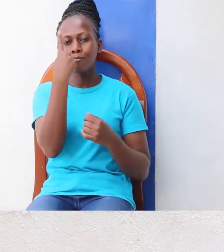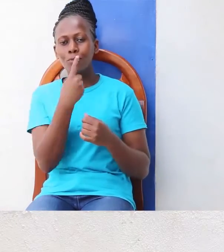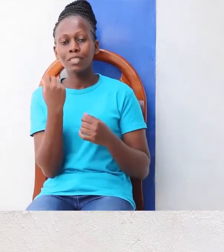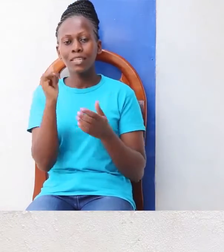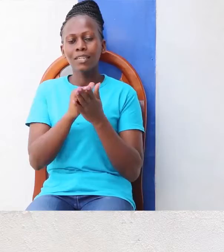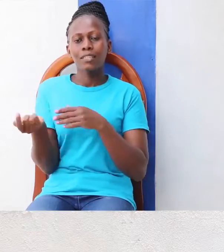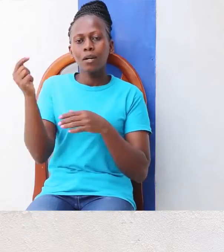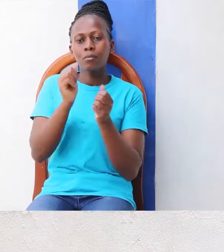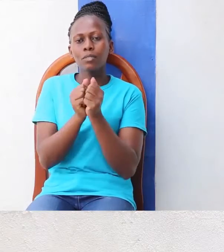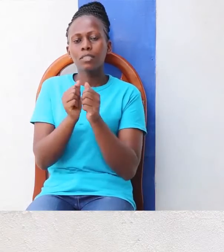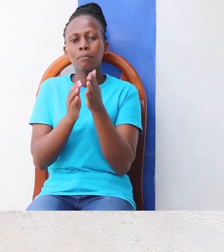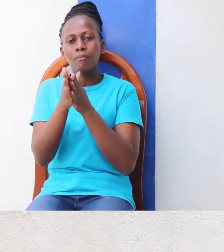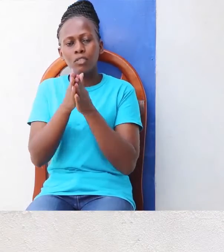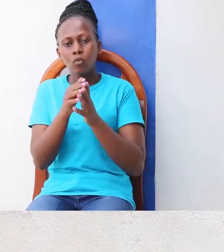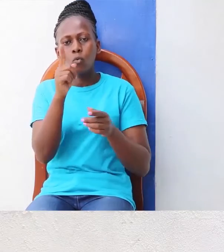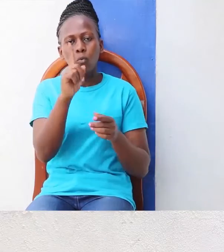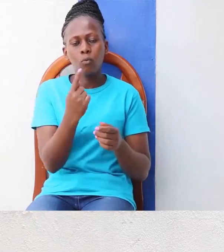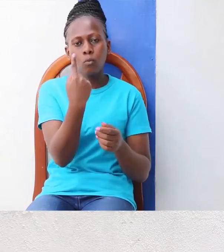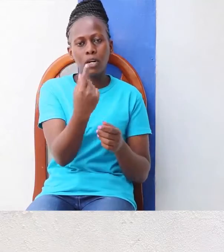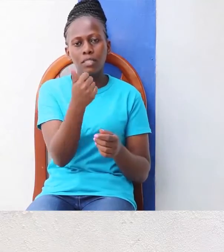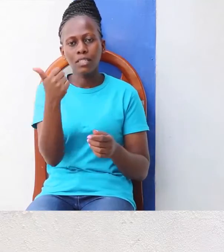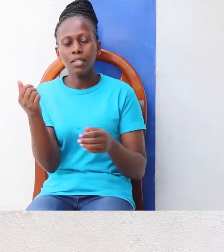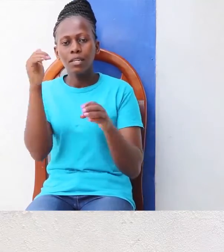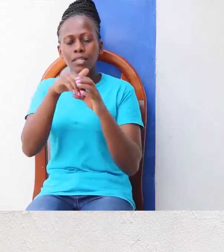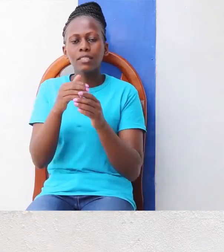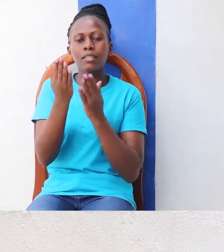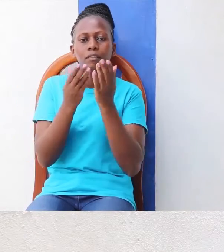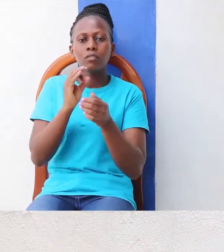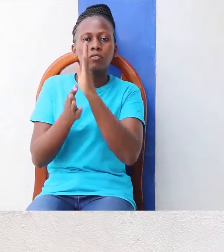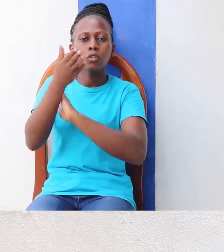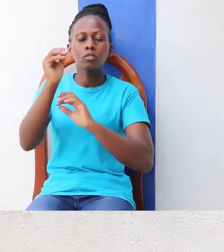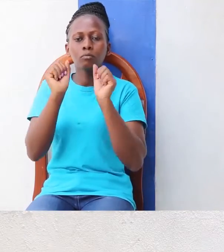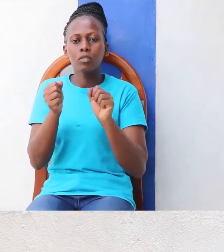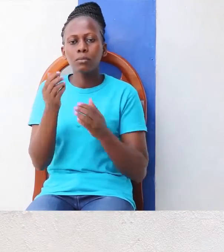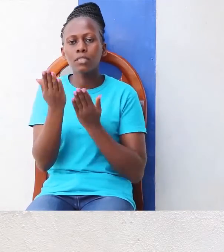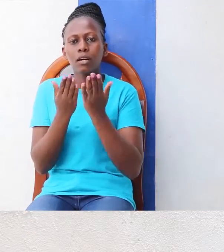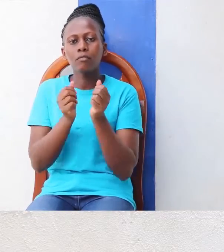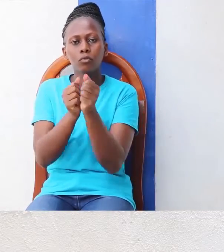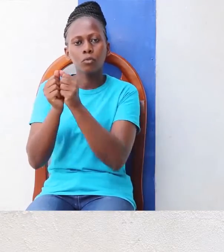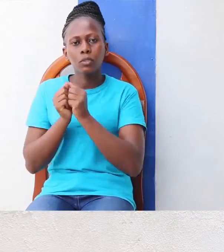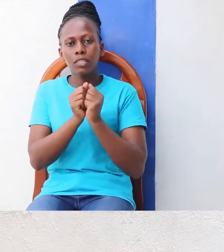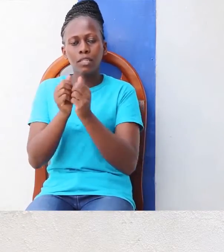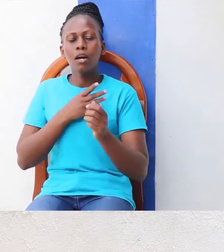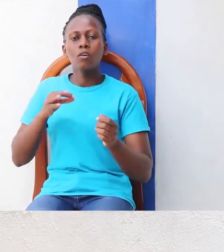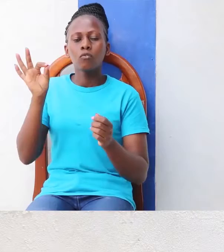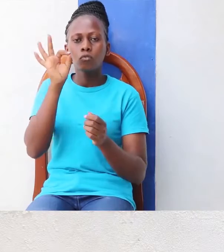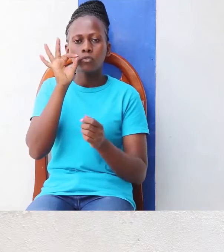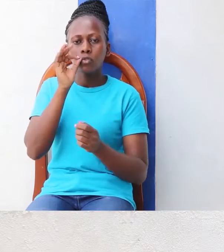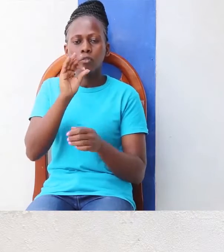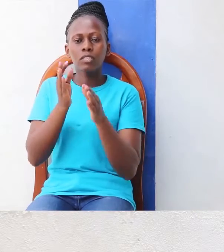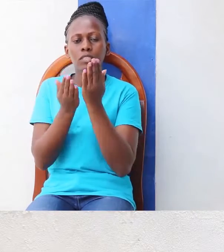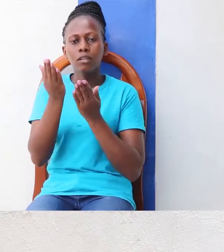with encouraging one another in the ministry of God, and we are able to serve together, and the fruits of